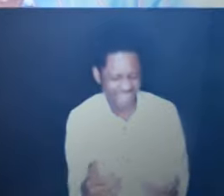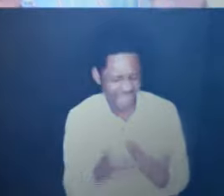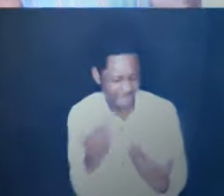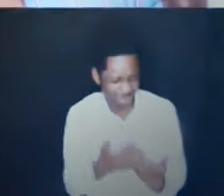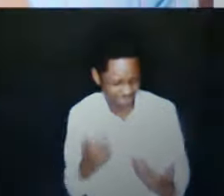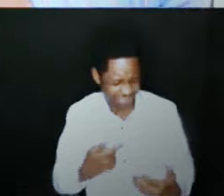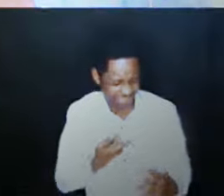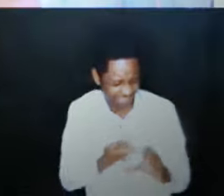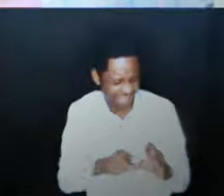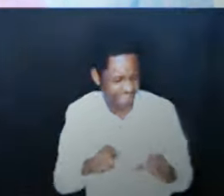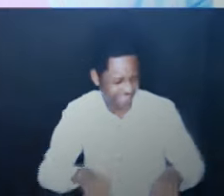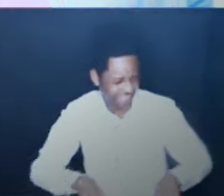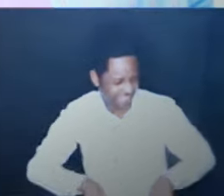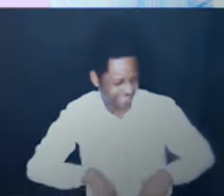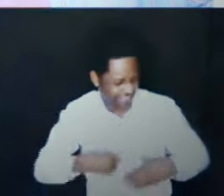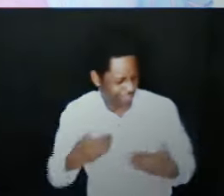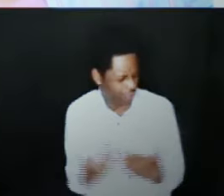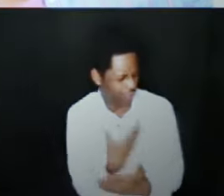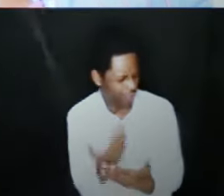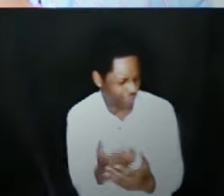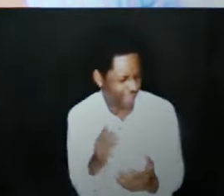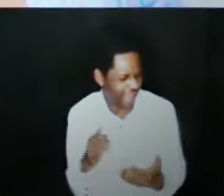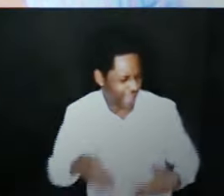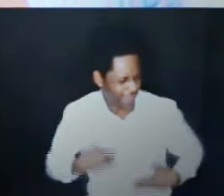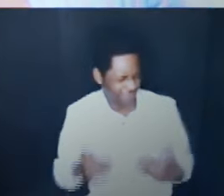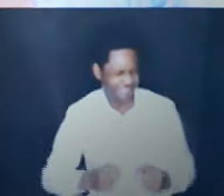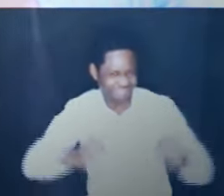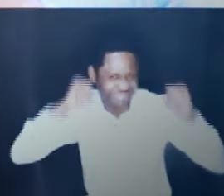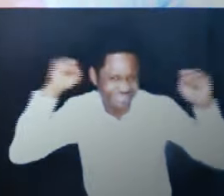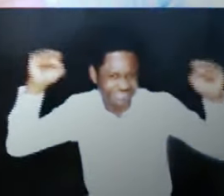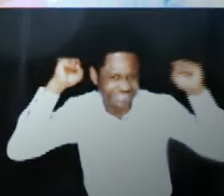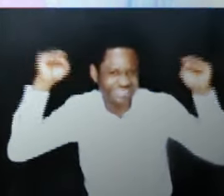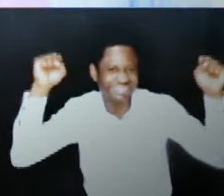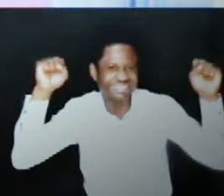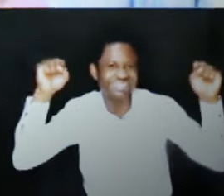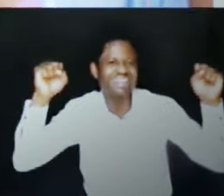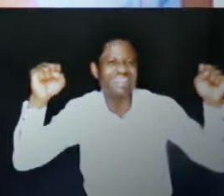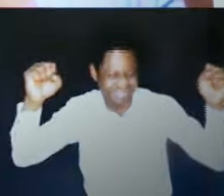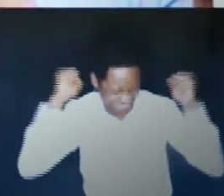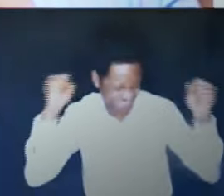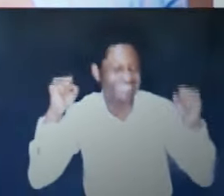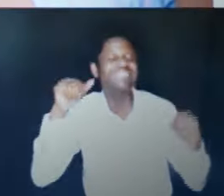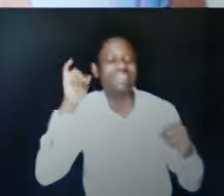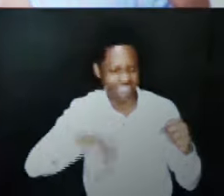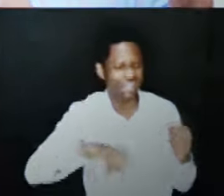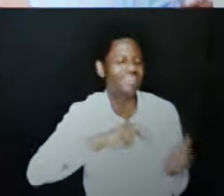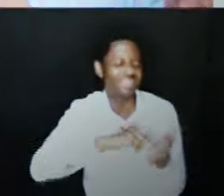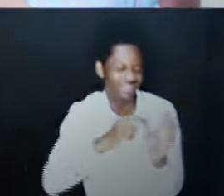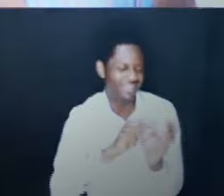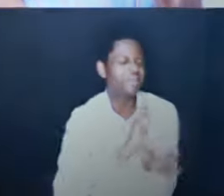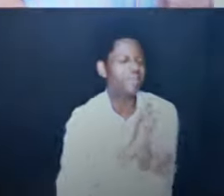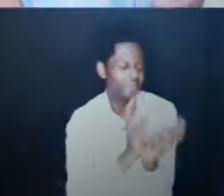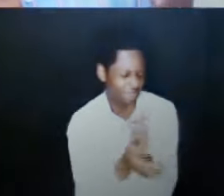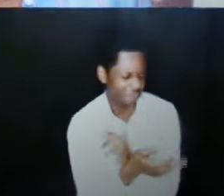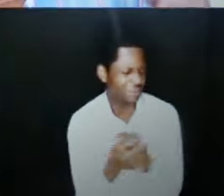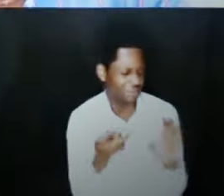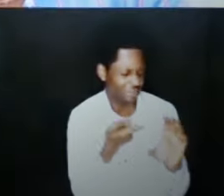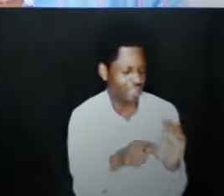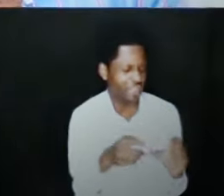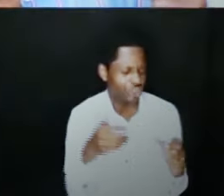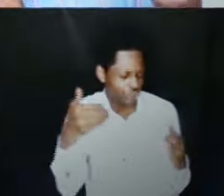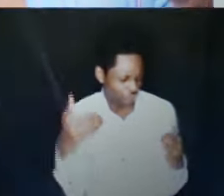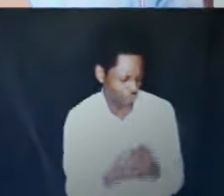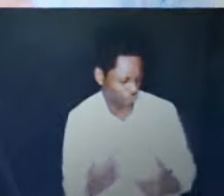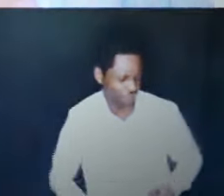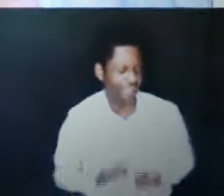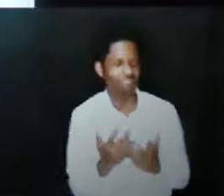Persenia nipano, who said, "Ya, oh, yen." Repentance means starting to live a new life. I've been such an essay, "Oh, chassis, a bo a